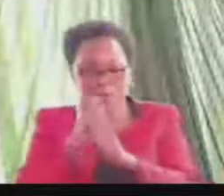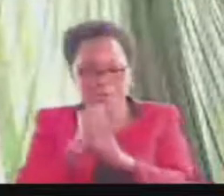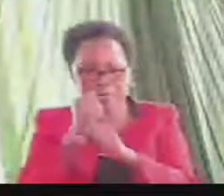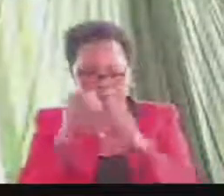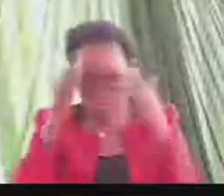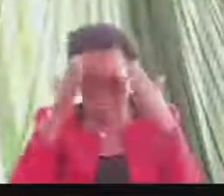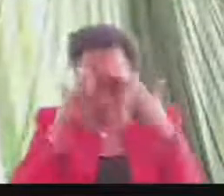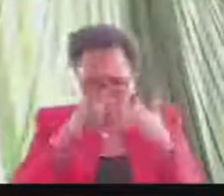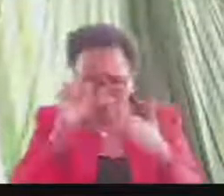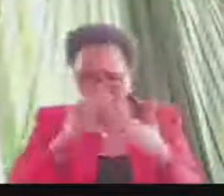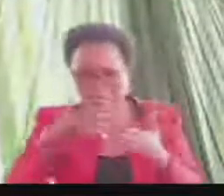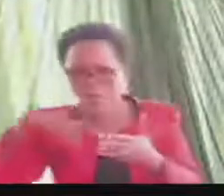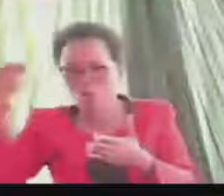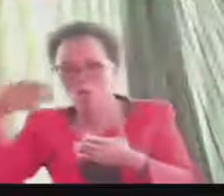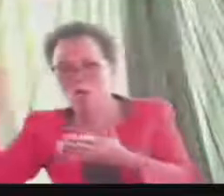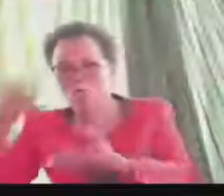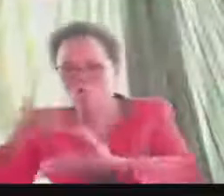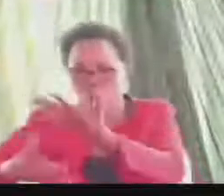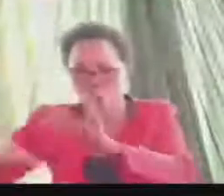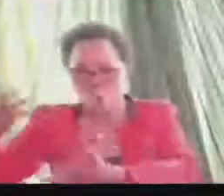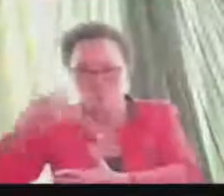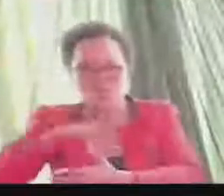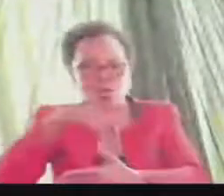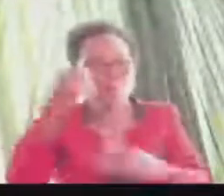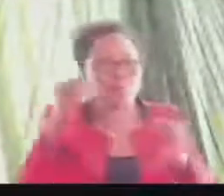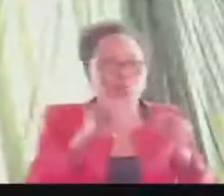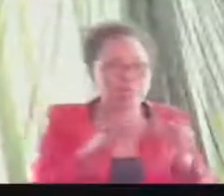for a meeting and